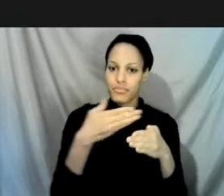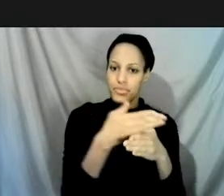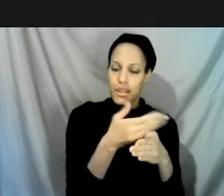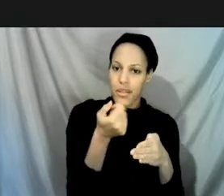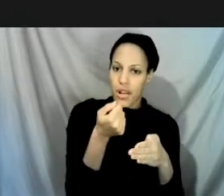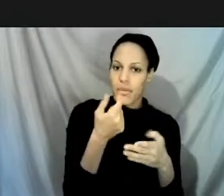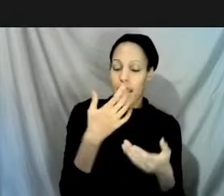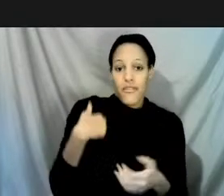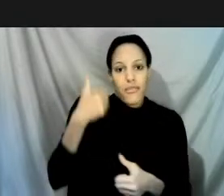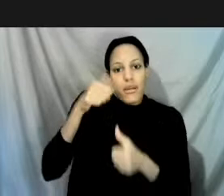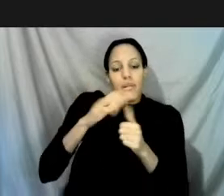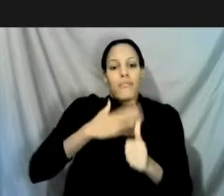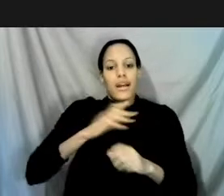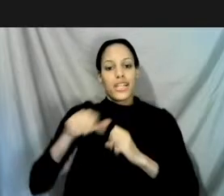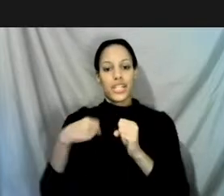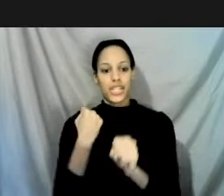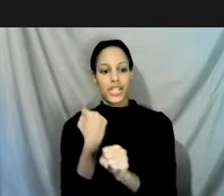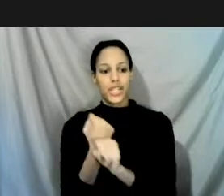Ailey School.